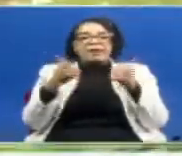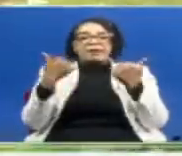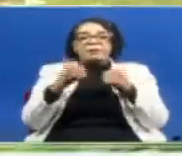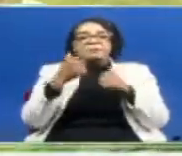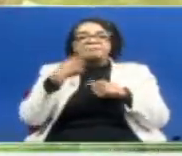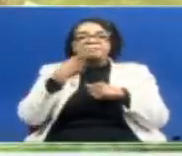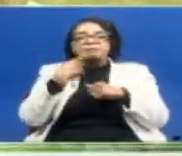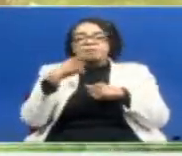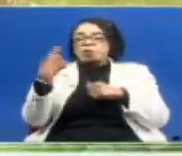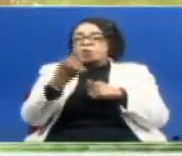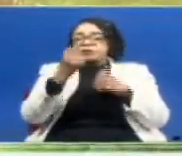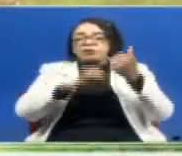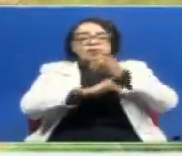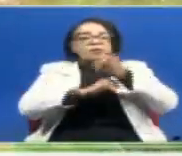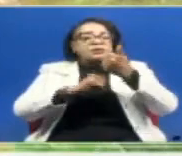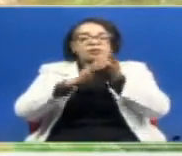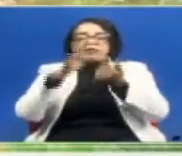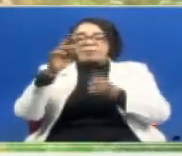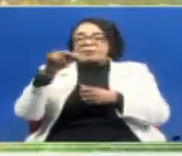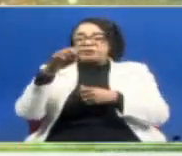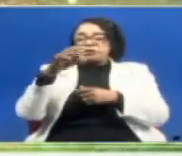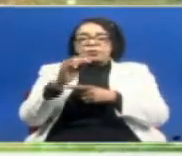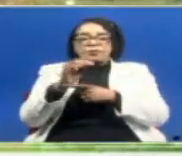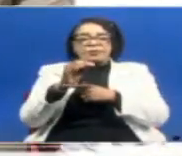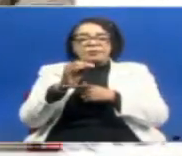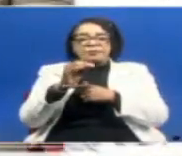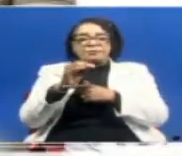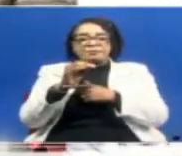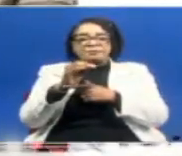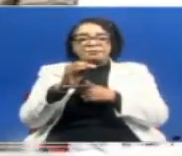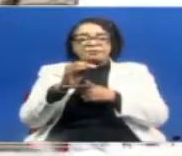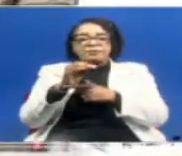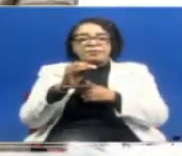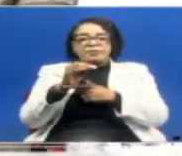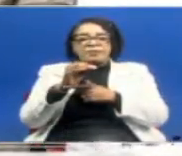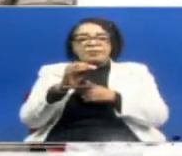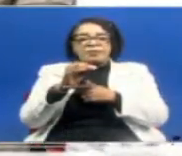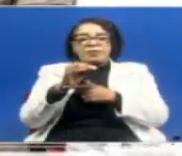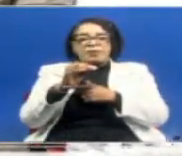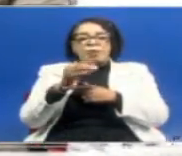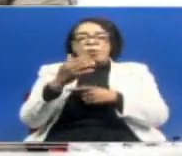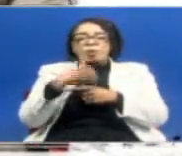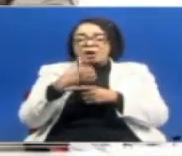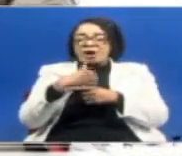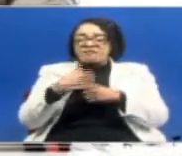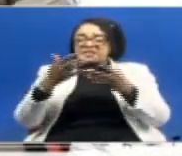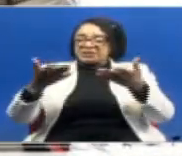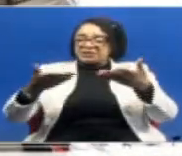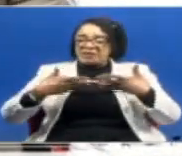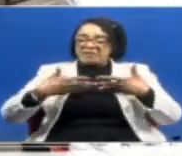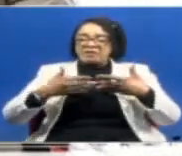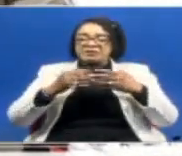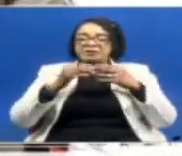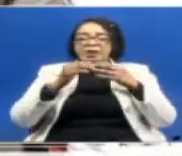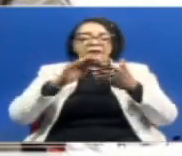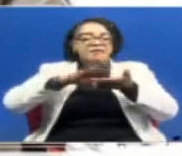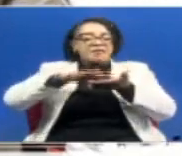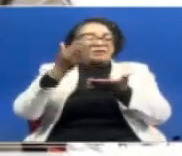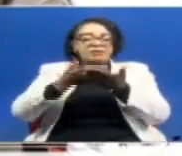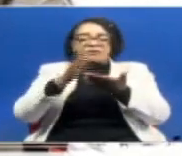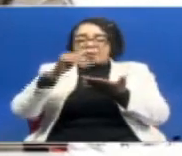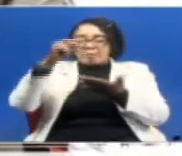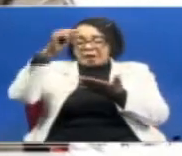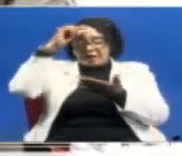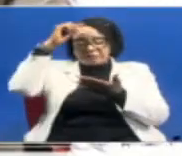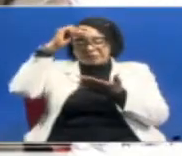received donations from non-governmental organizations. We have received zero funding, be it through